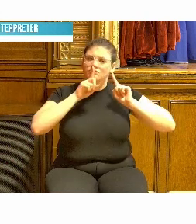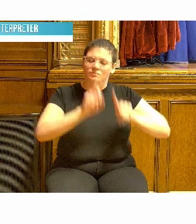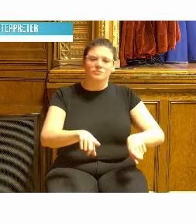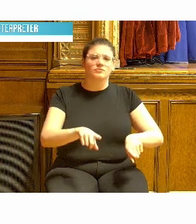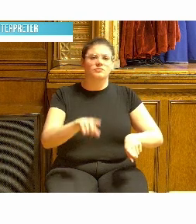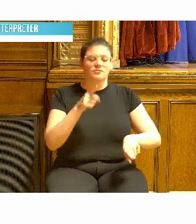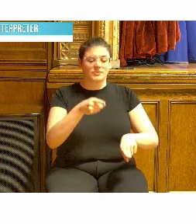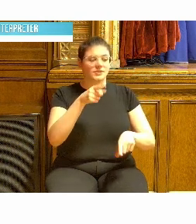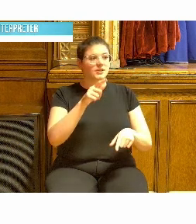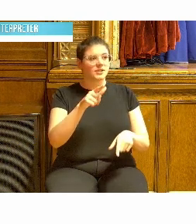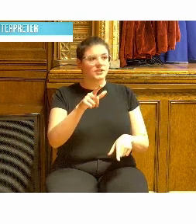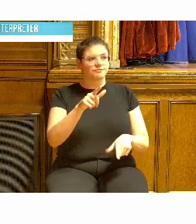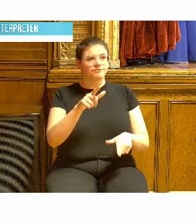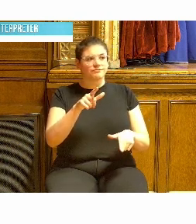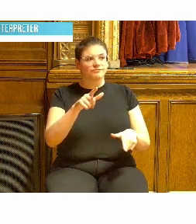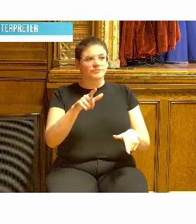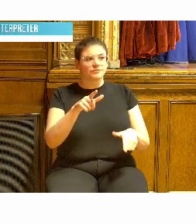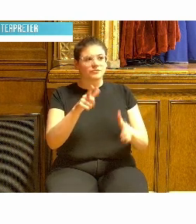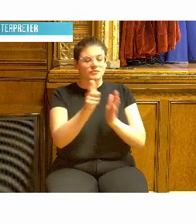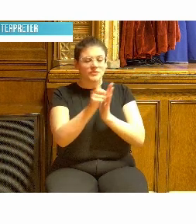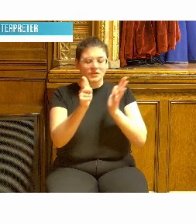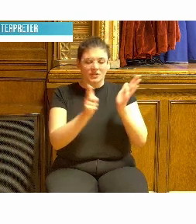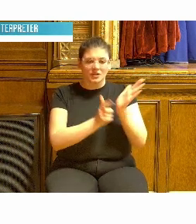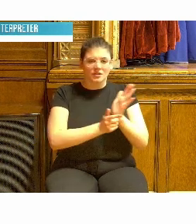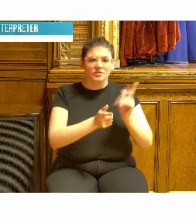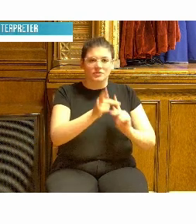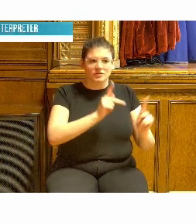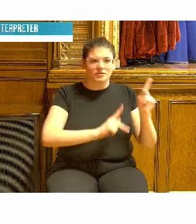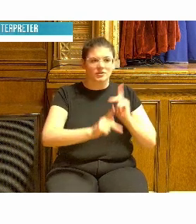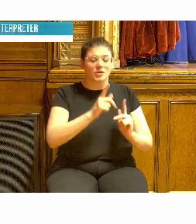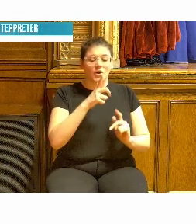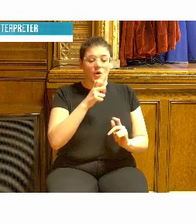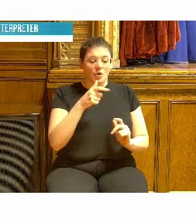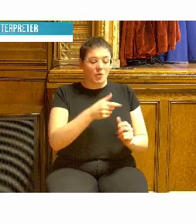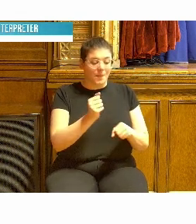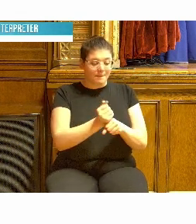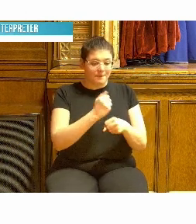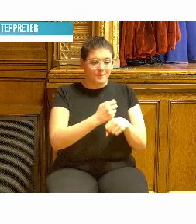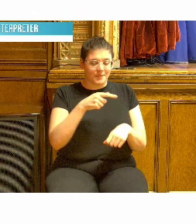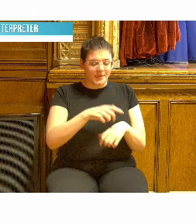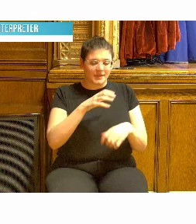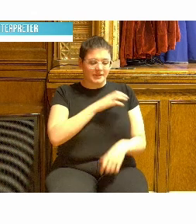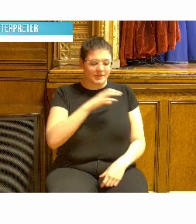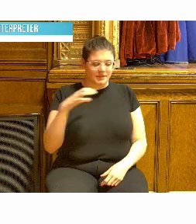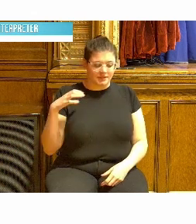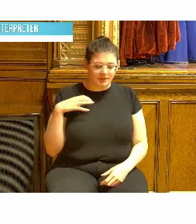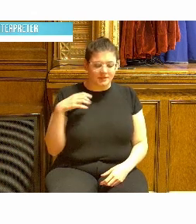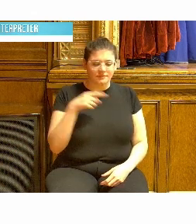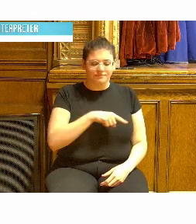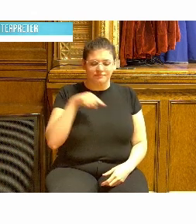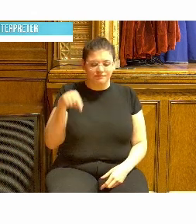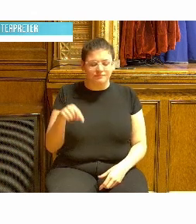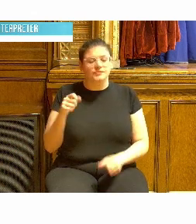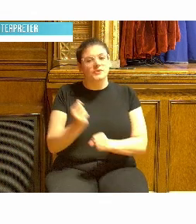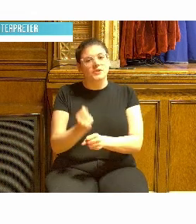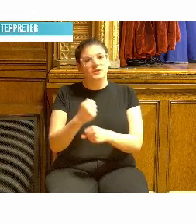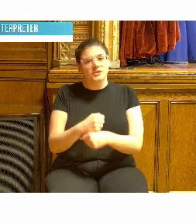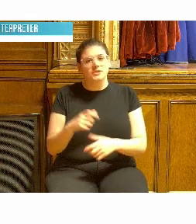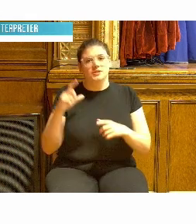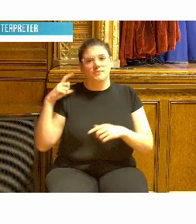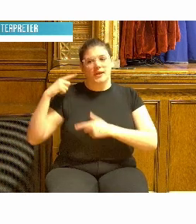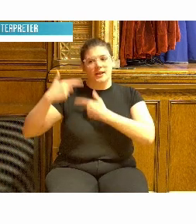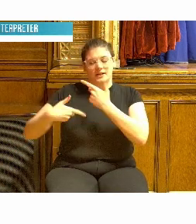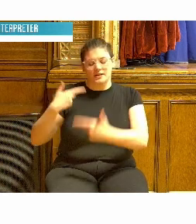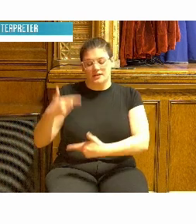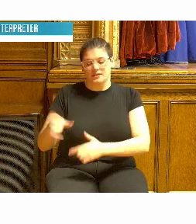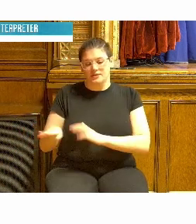legislation that convened this commission be amended to include lineage-based remedies, which is the only thing that